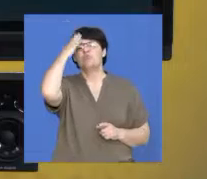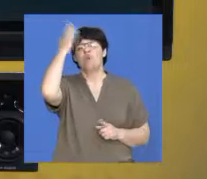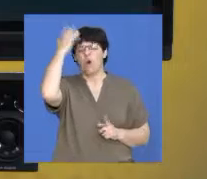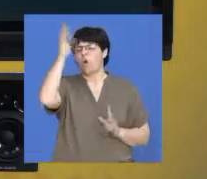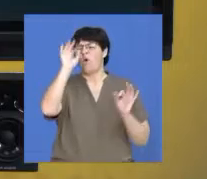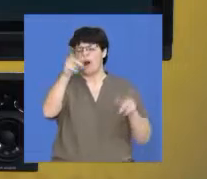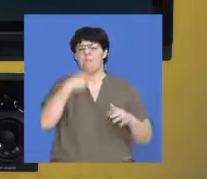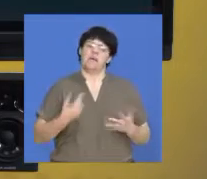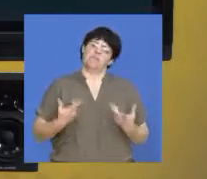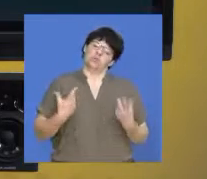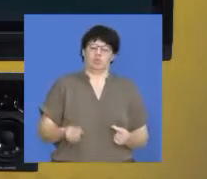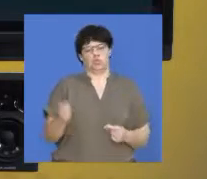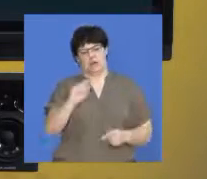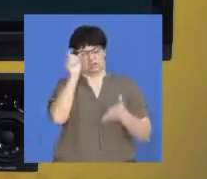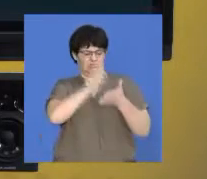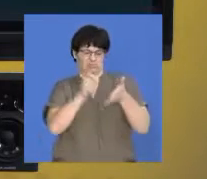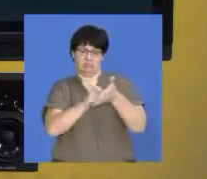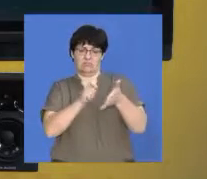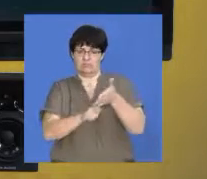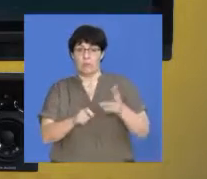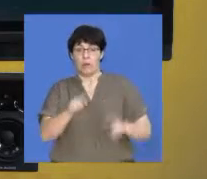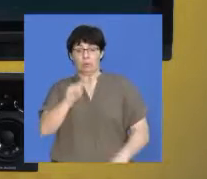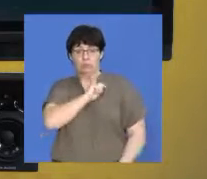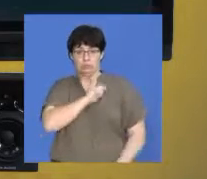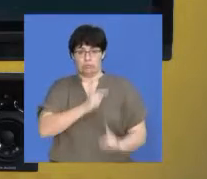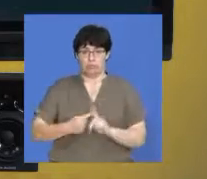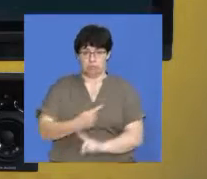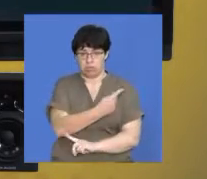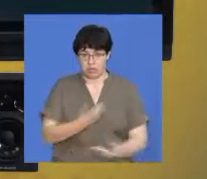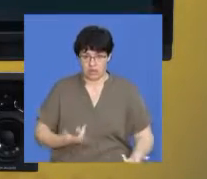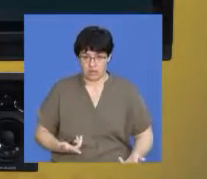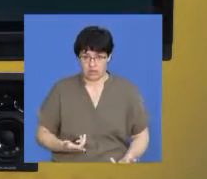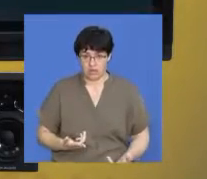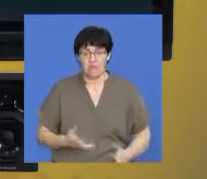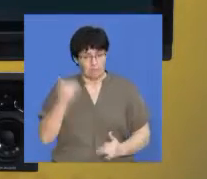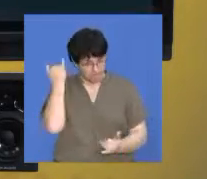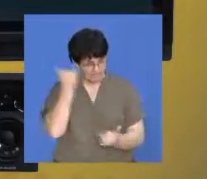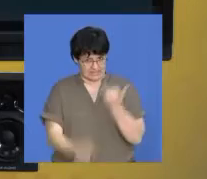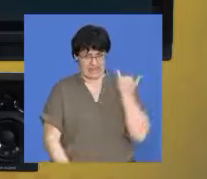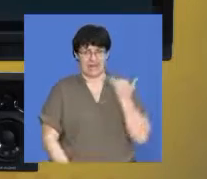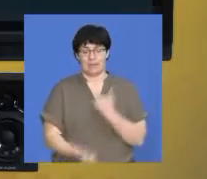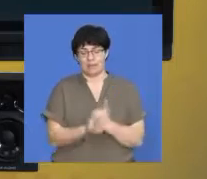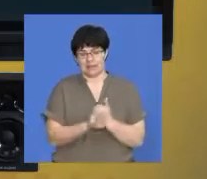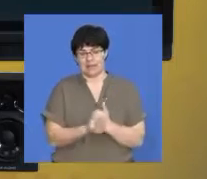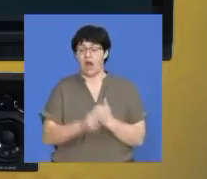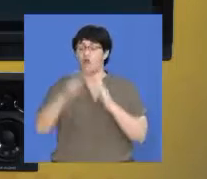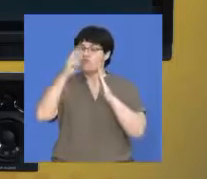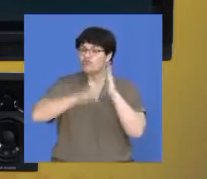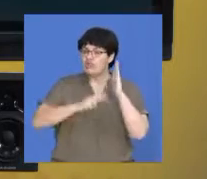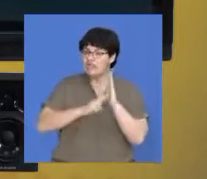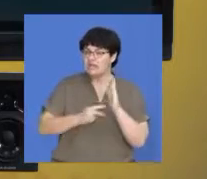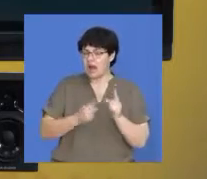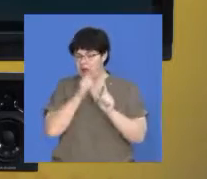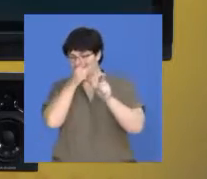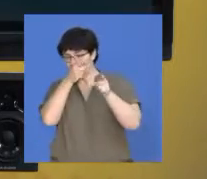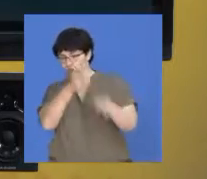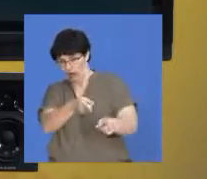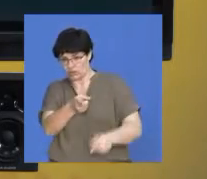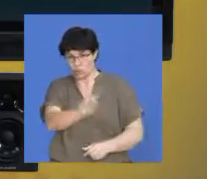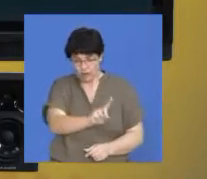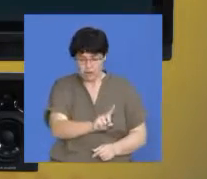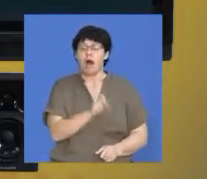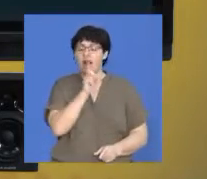know exactly what I'm expected to do here. But no, sometimes you will make mistakes. Read the instructions